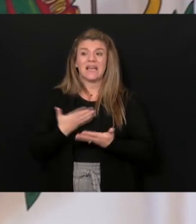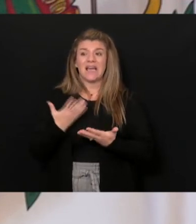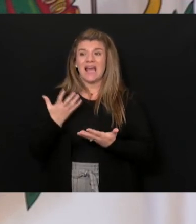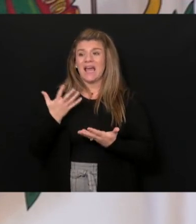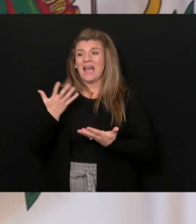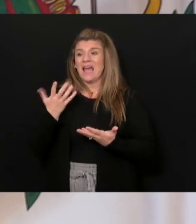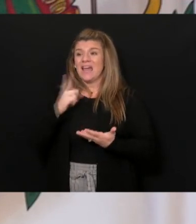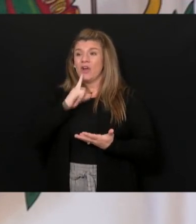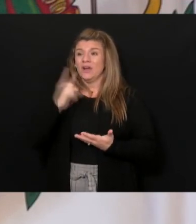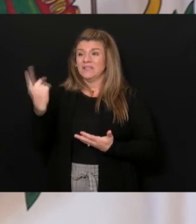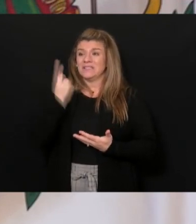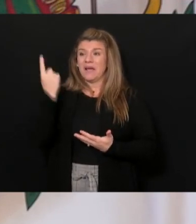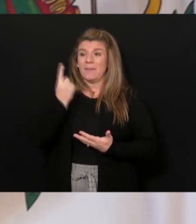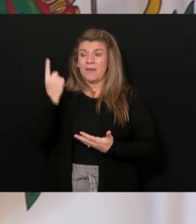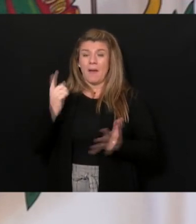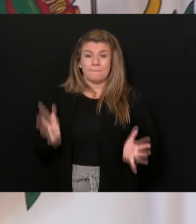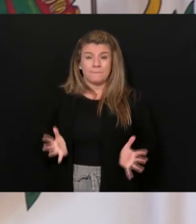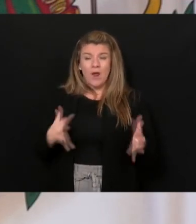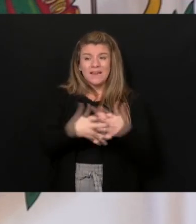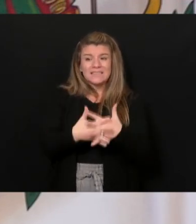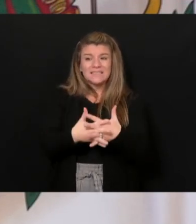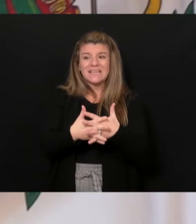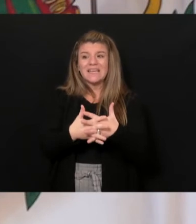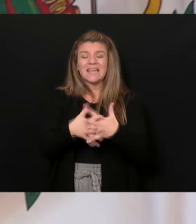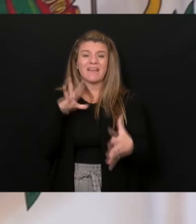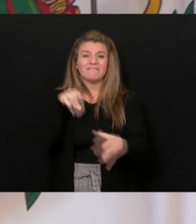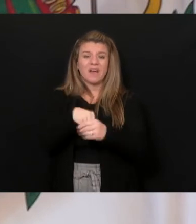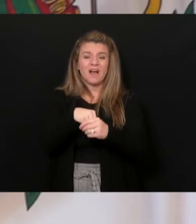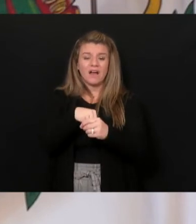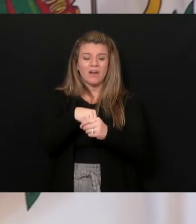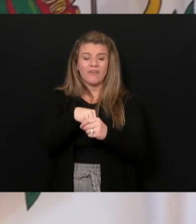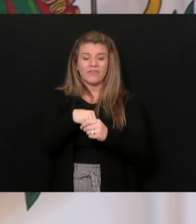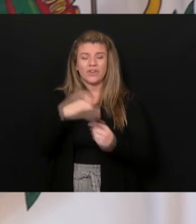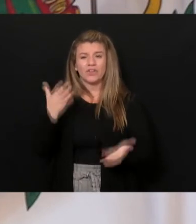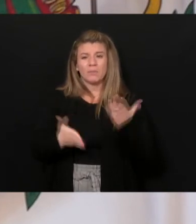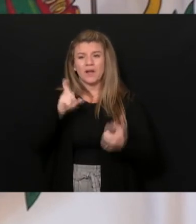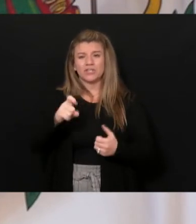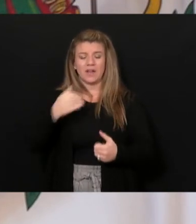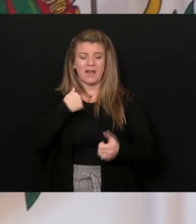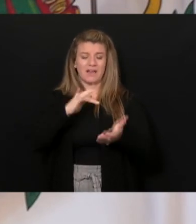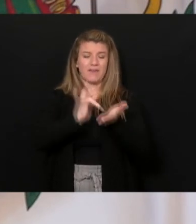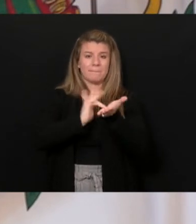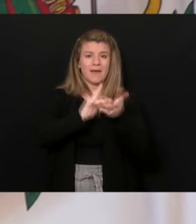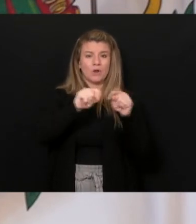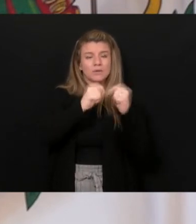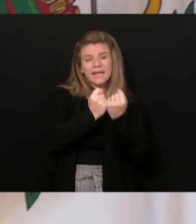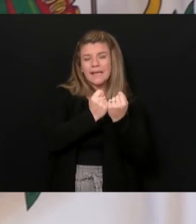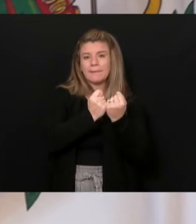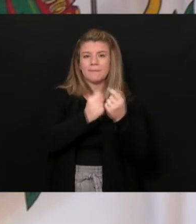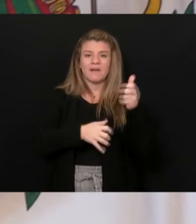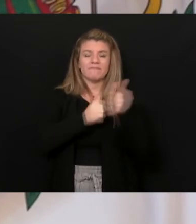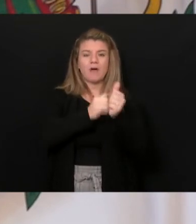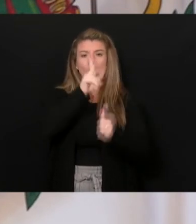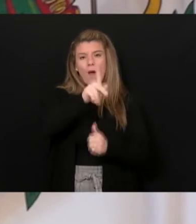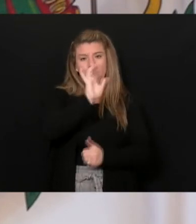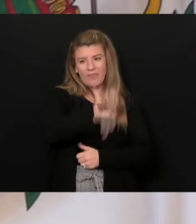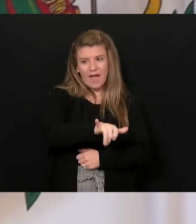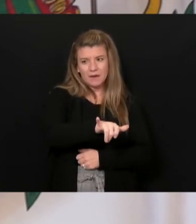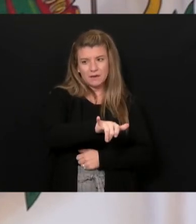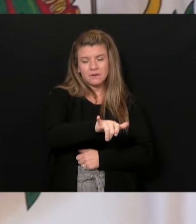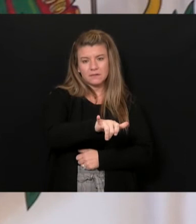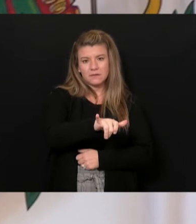and there's something about pregnancies and everything. You probably need to have the medical team, follow through on that.